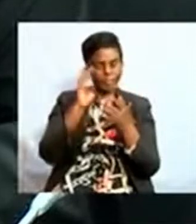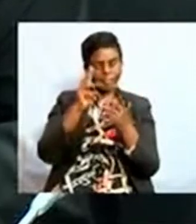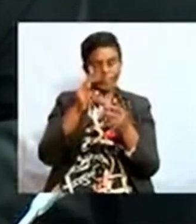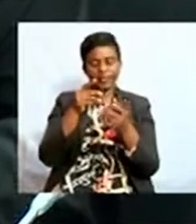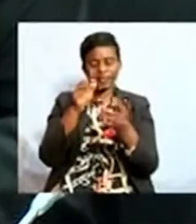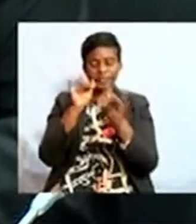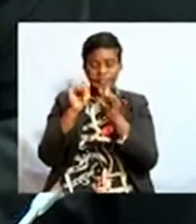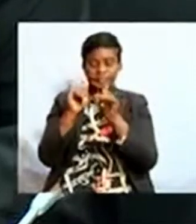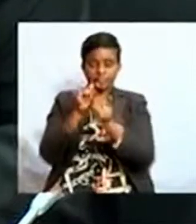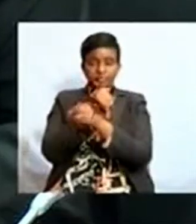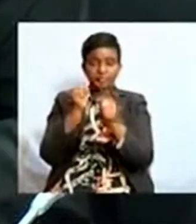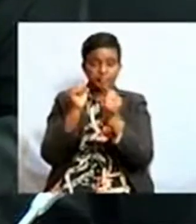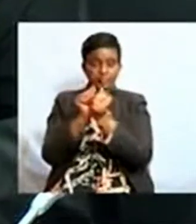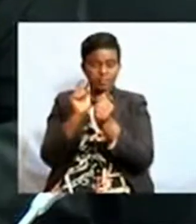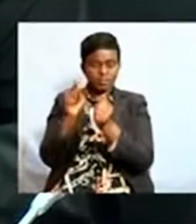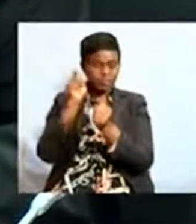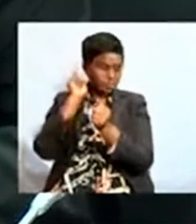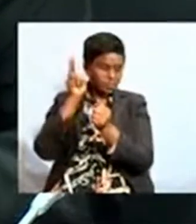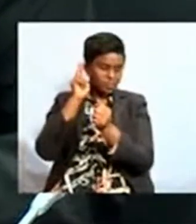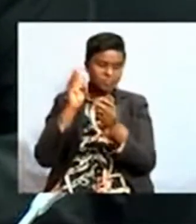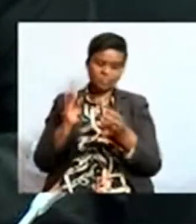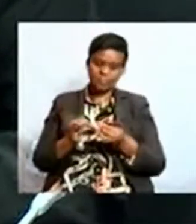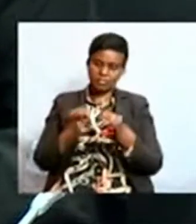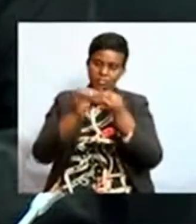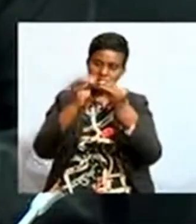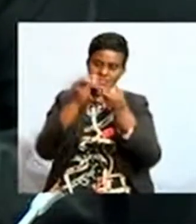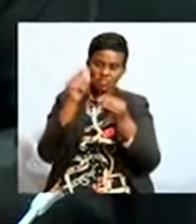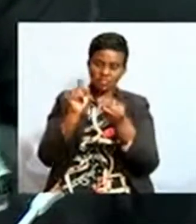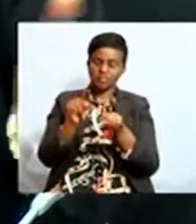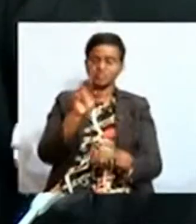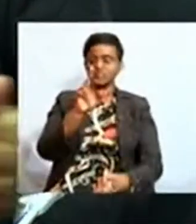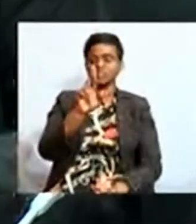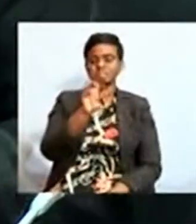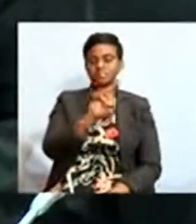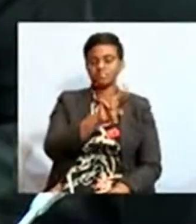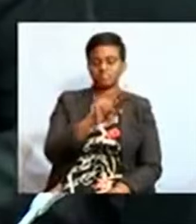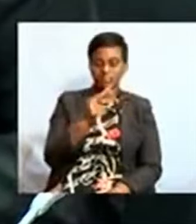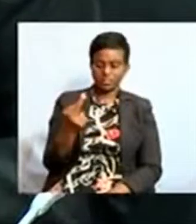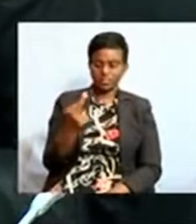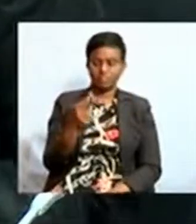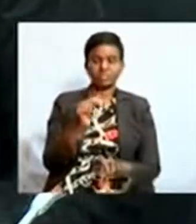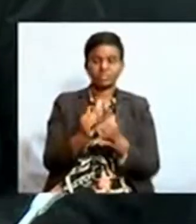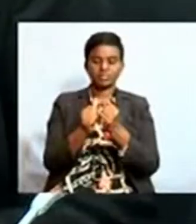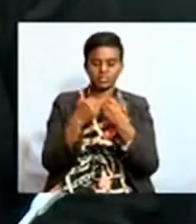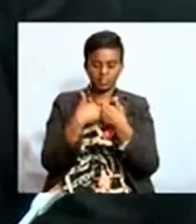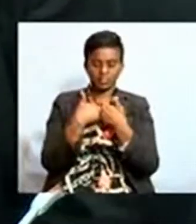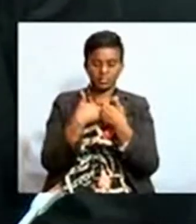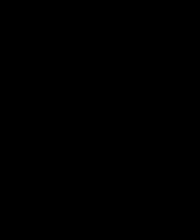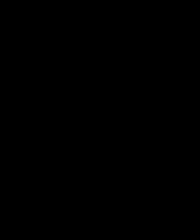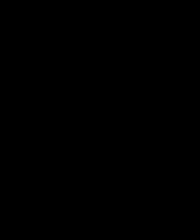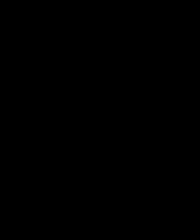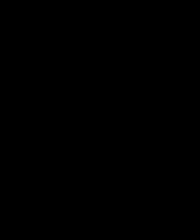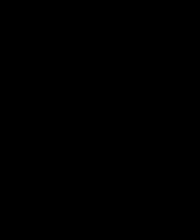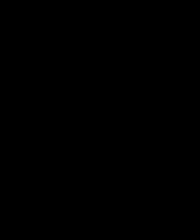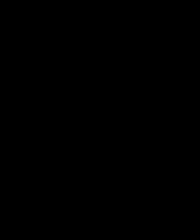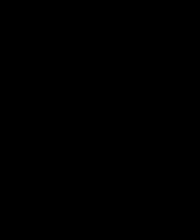with is the historical accumulation of battery funds, which as you know has been choking the head.